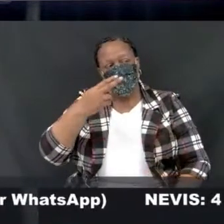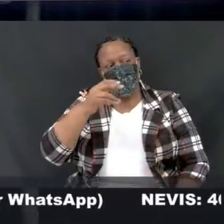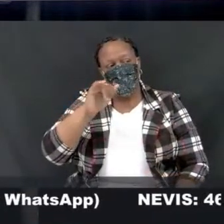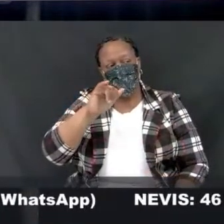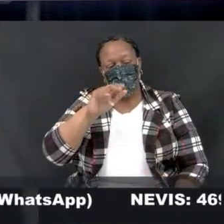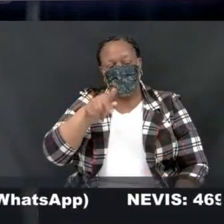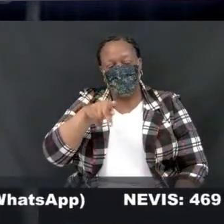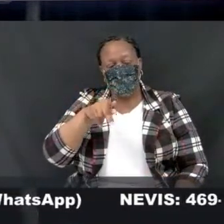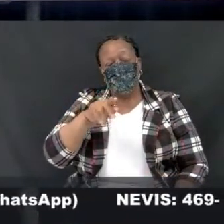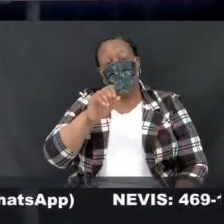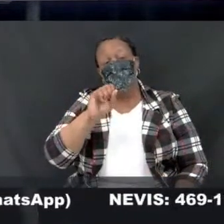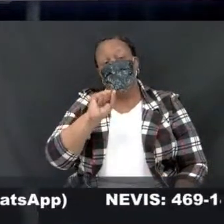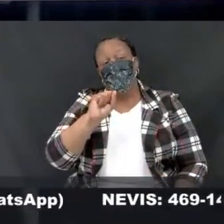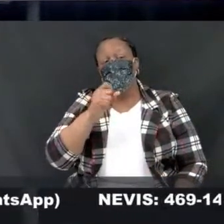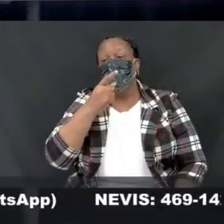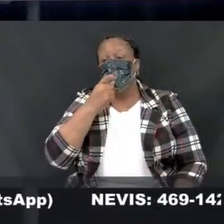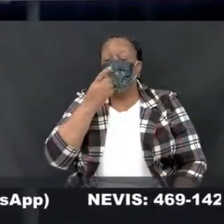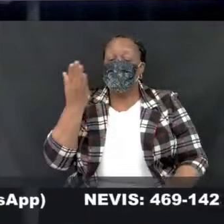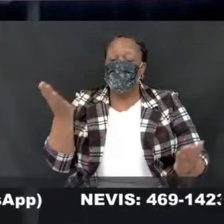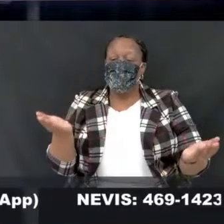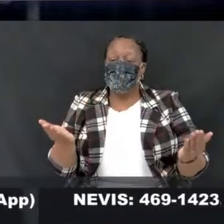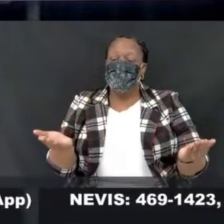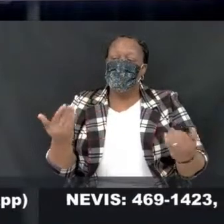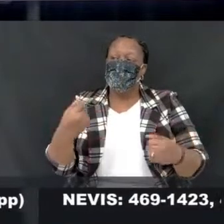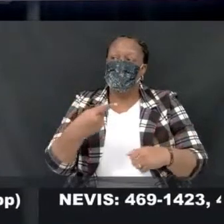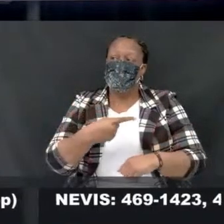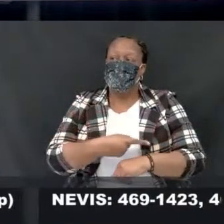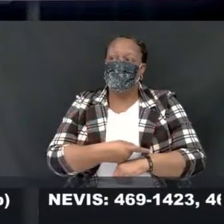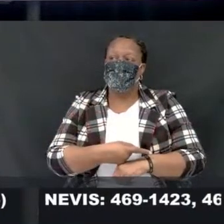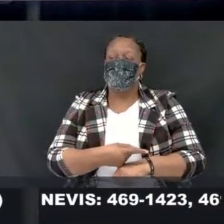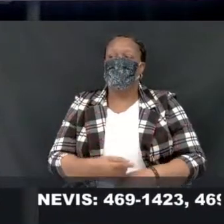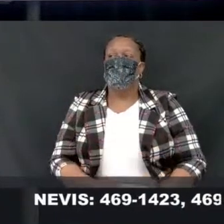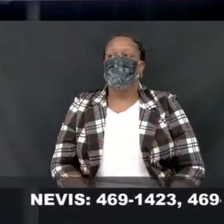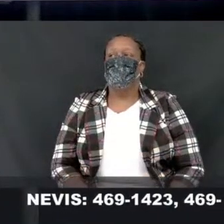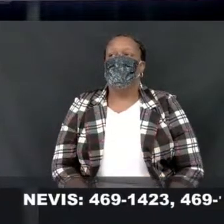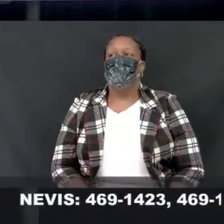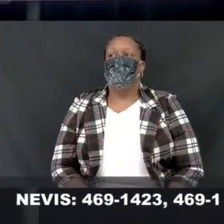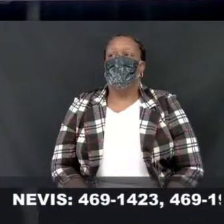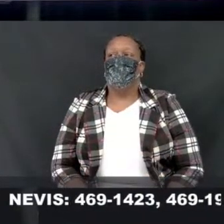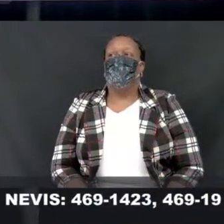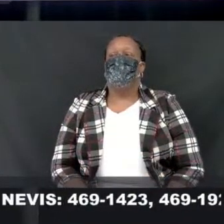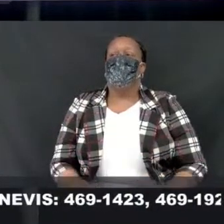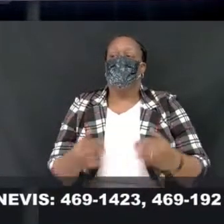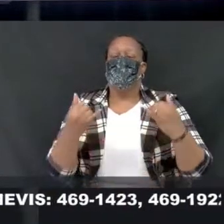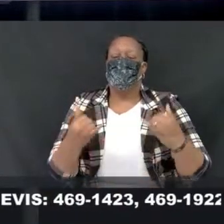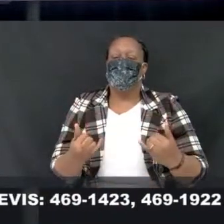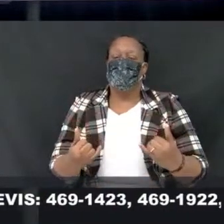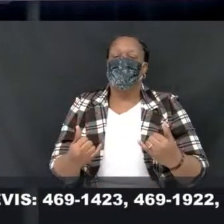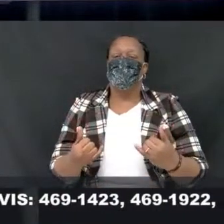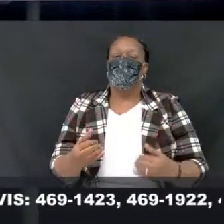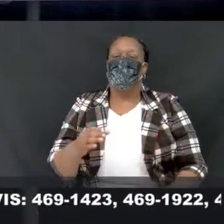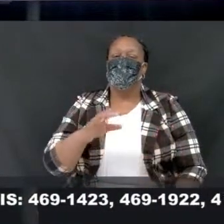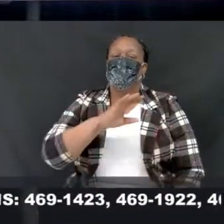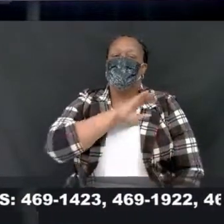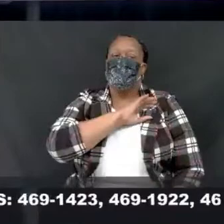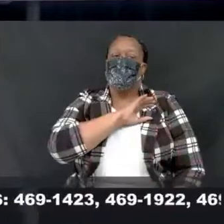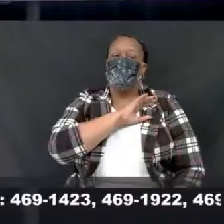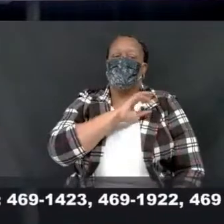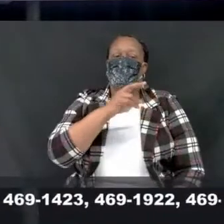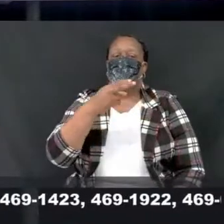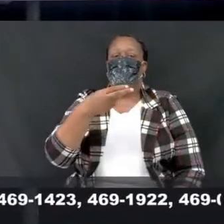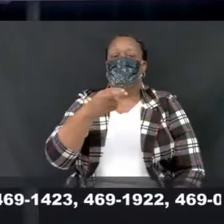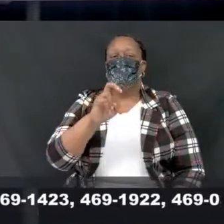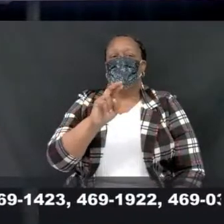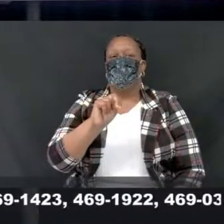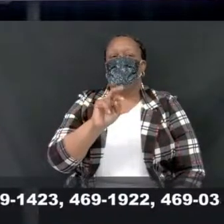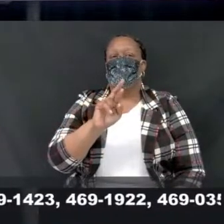Industry and Commerce, Consumer Affairs and Labor, in our presence this afternoon. I will now invite Superintendent of Police, Mr. Cromwell Henry, to